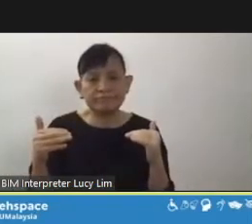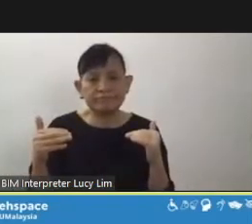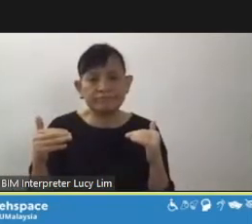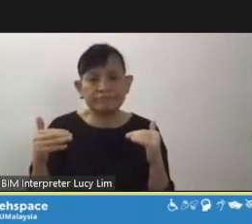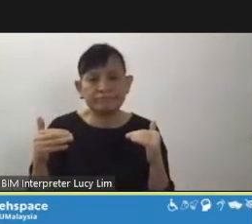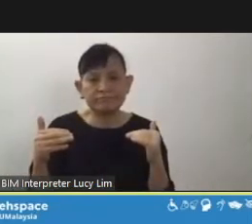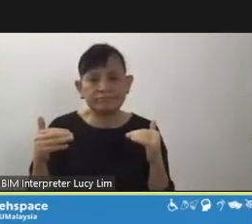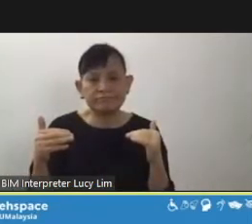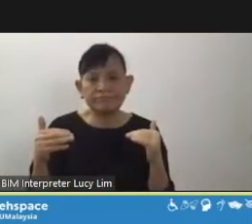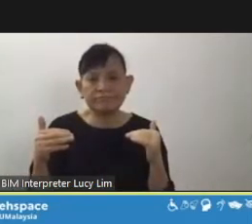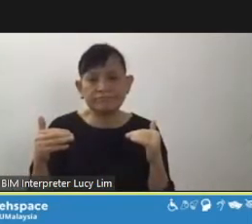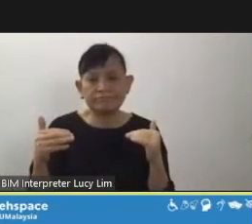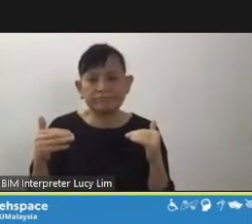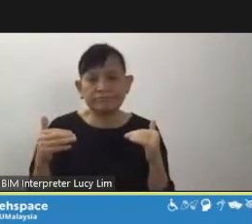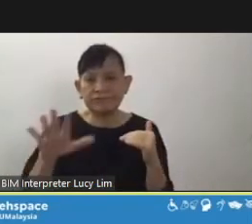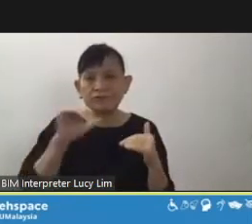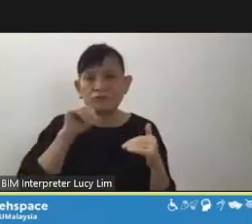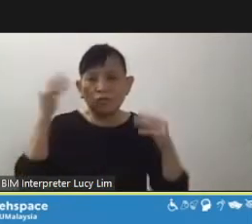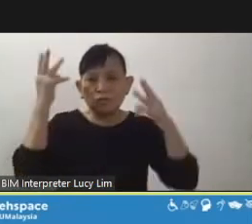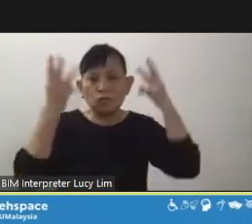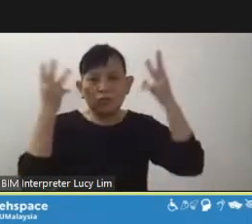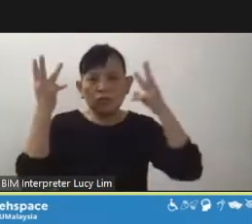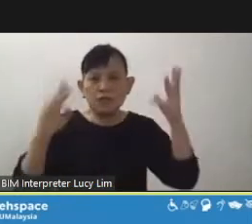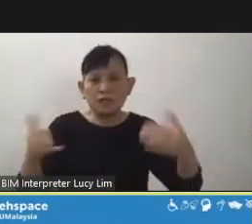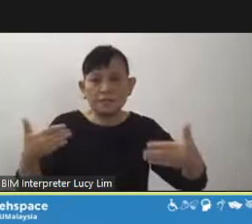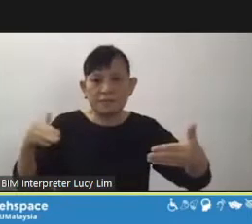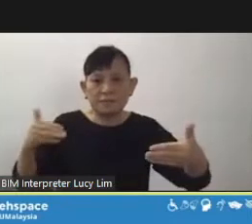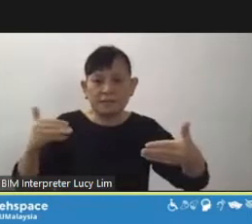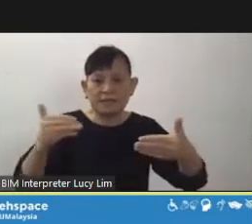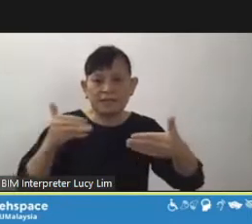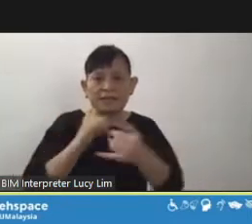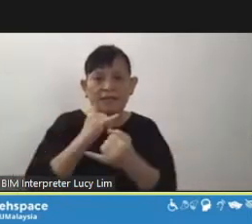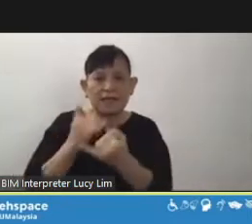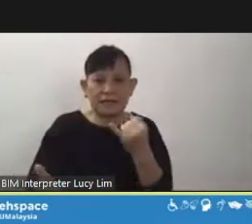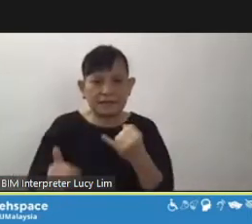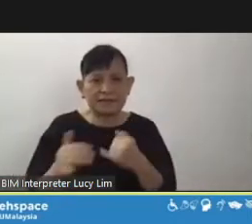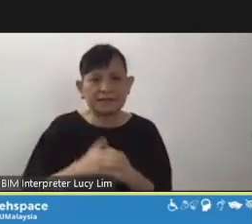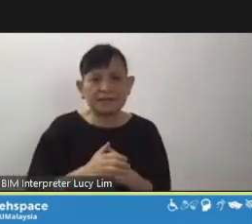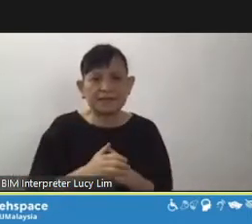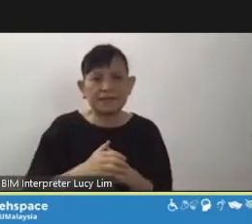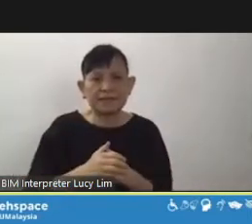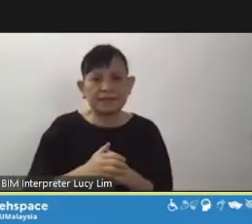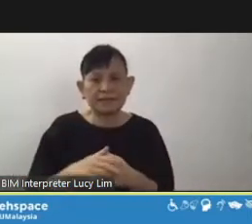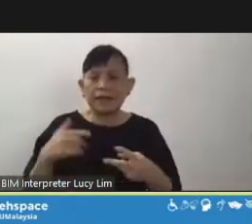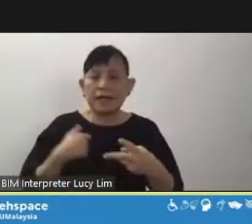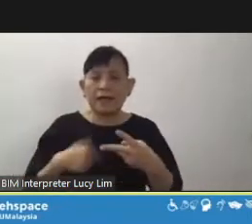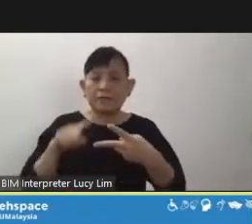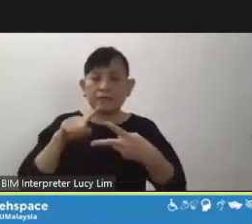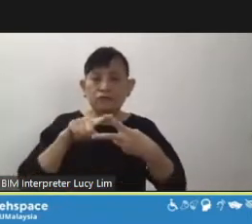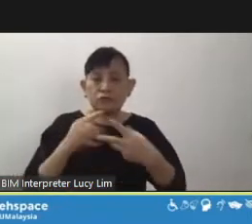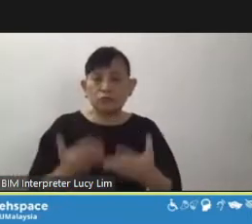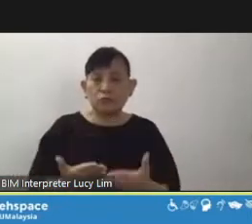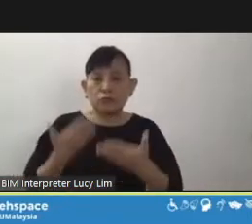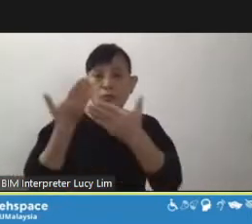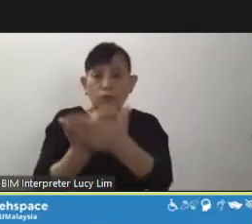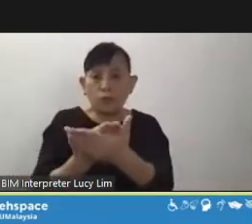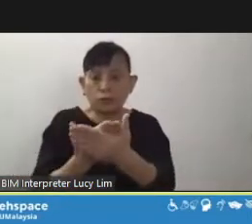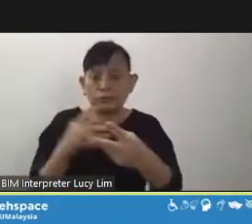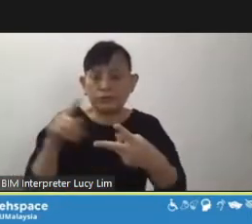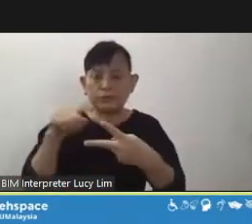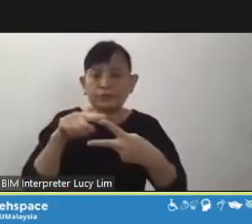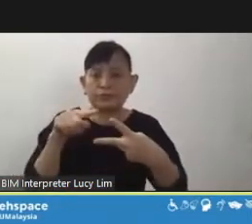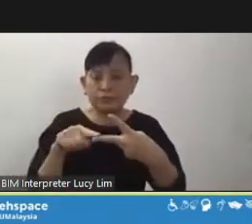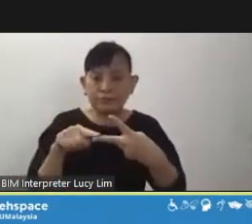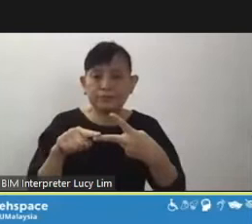notice it's almost the end of the presentation. Okay, basically there are two proposed solutions.